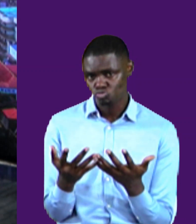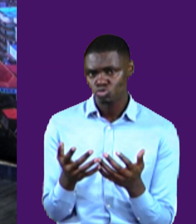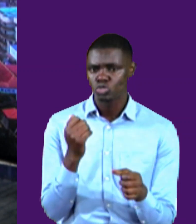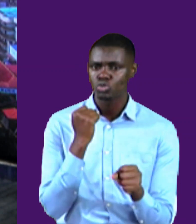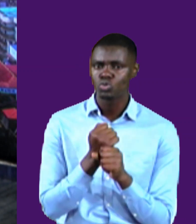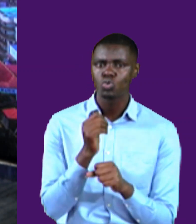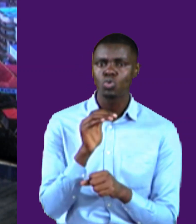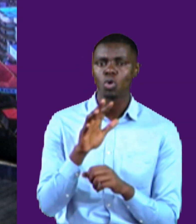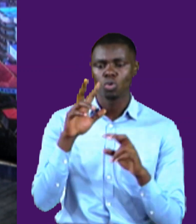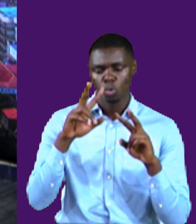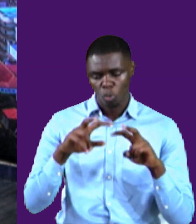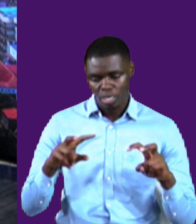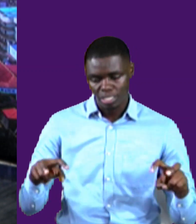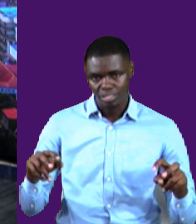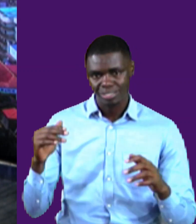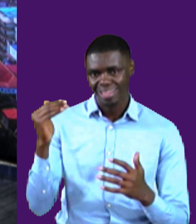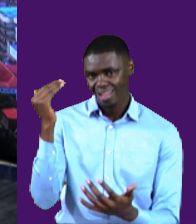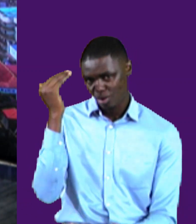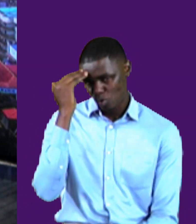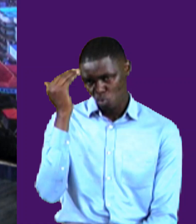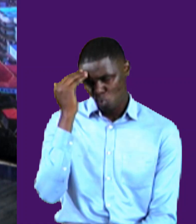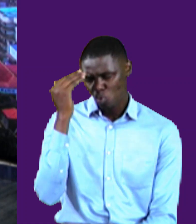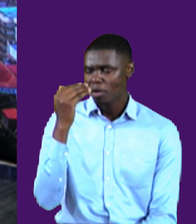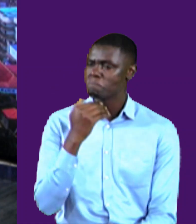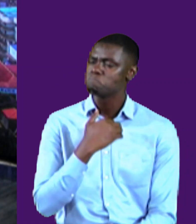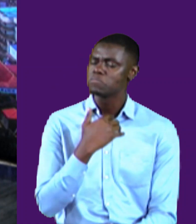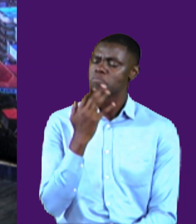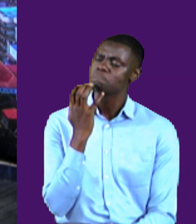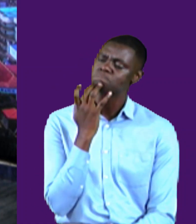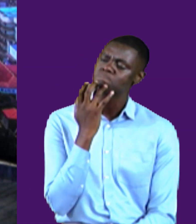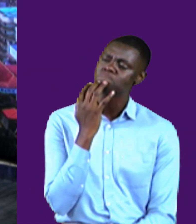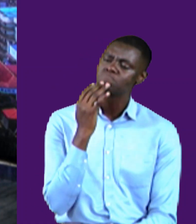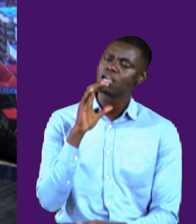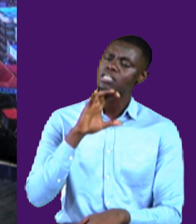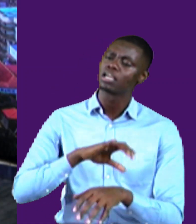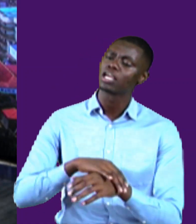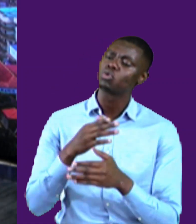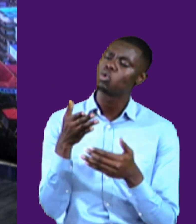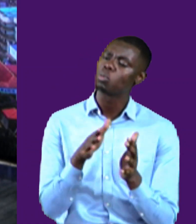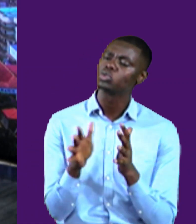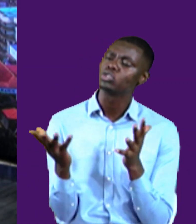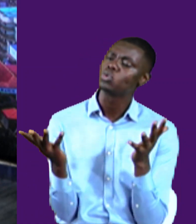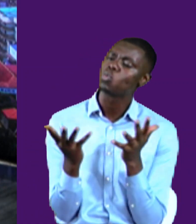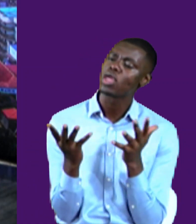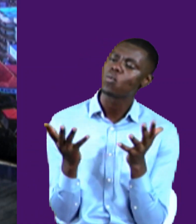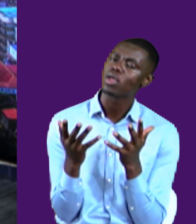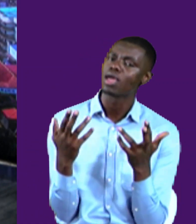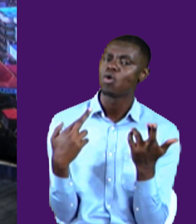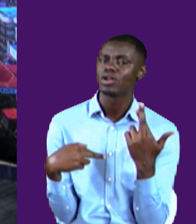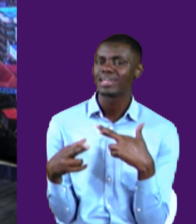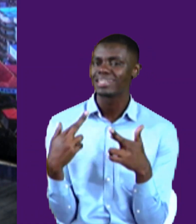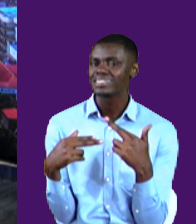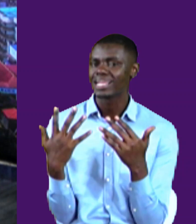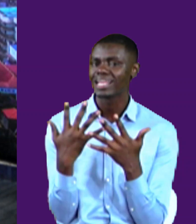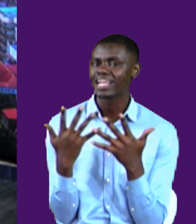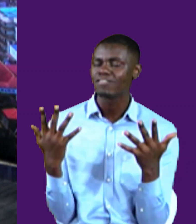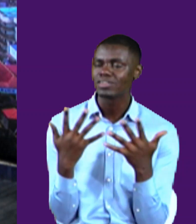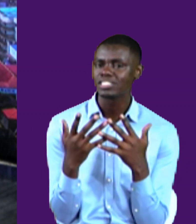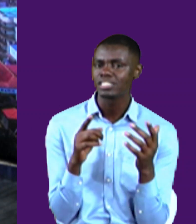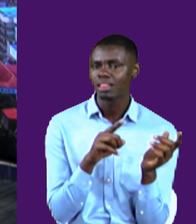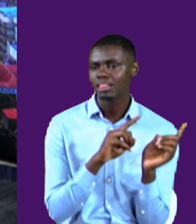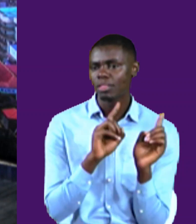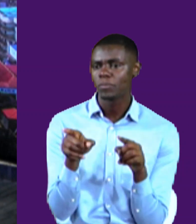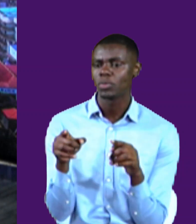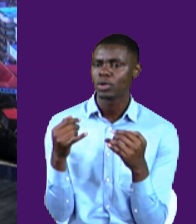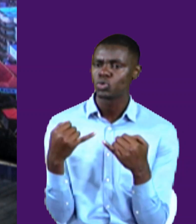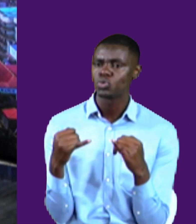do your research and know where can I get these recycling facilities. You go,